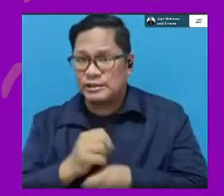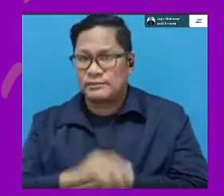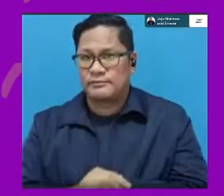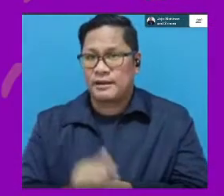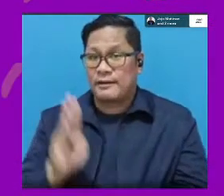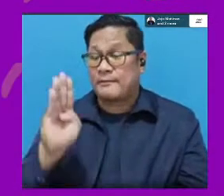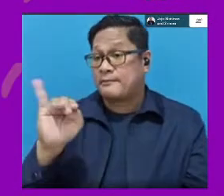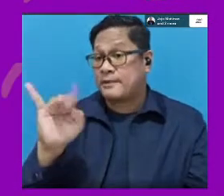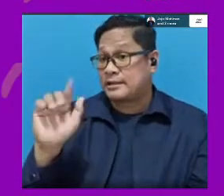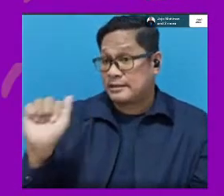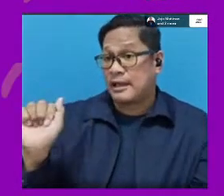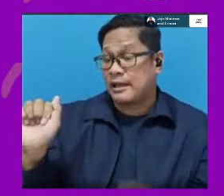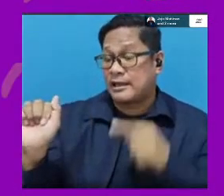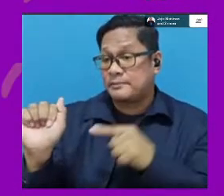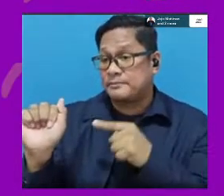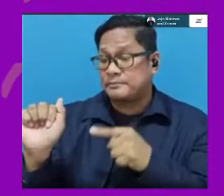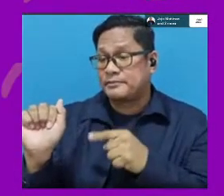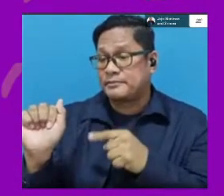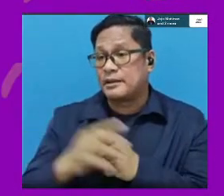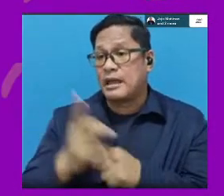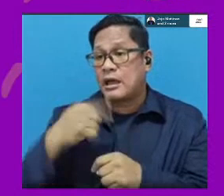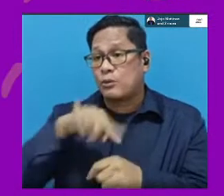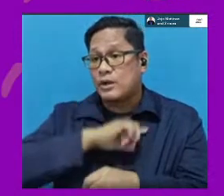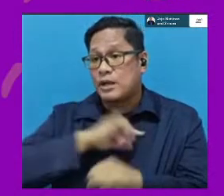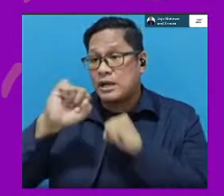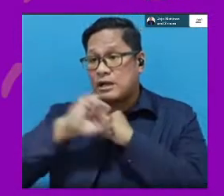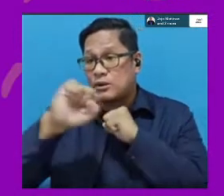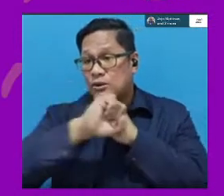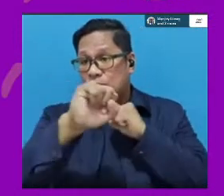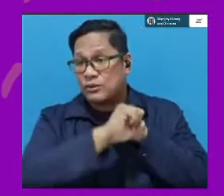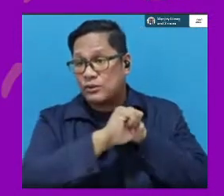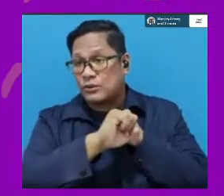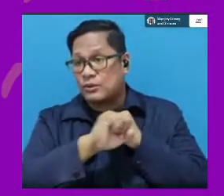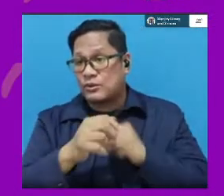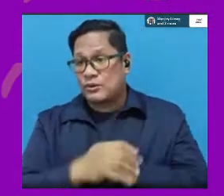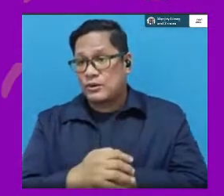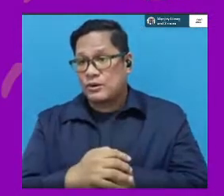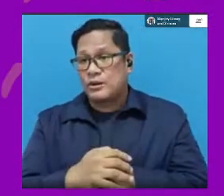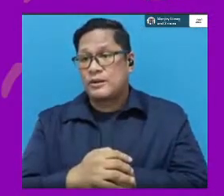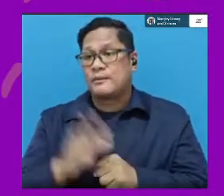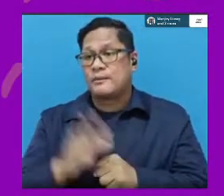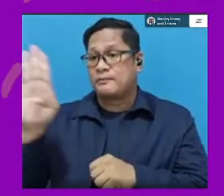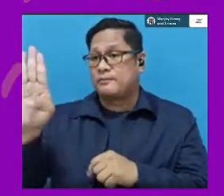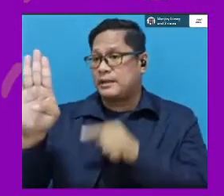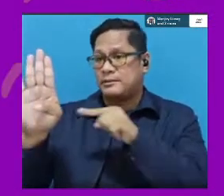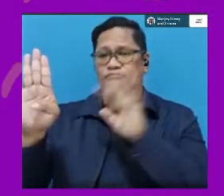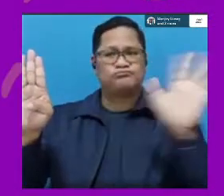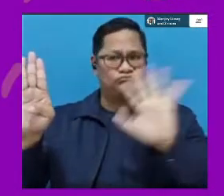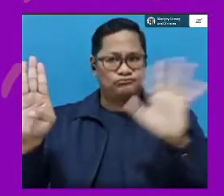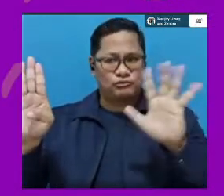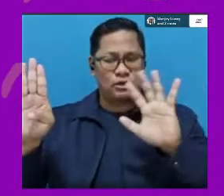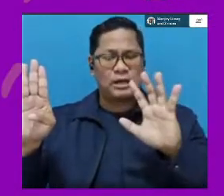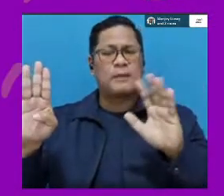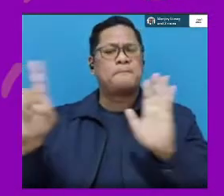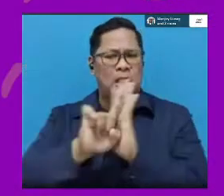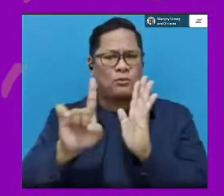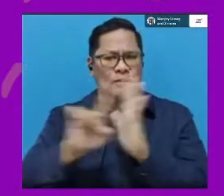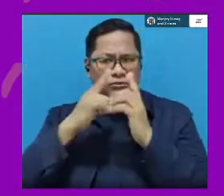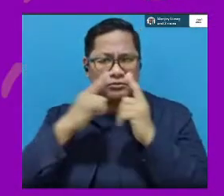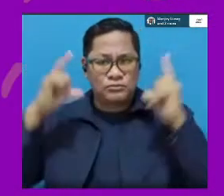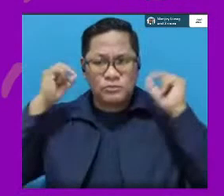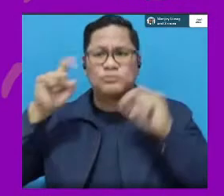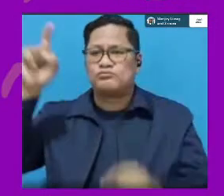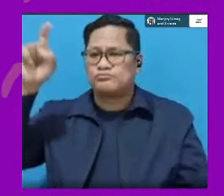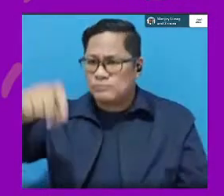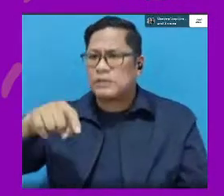part of our advocacies. B for bawal ang walang mask and face shields. So we need to wear our